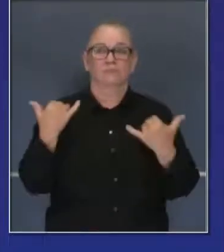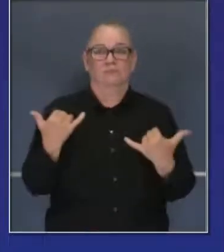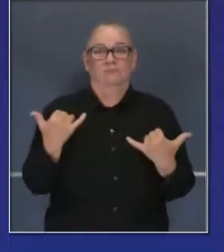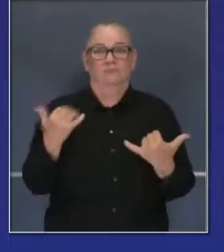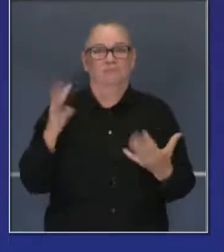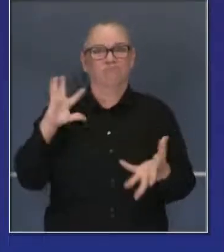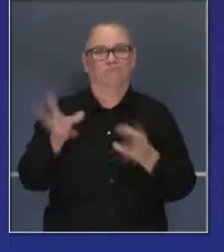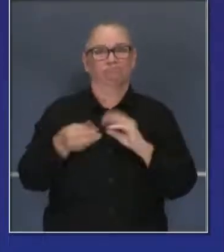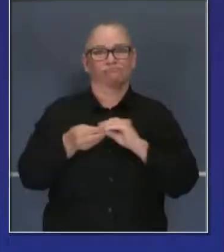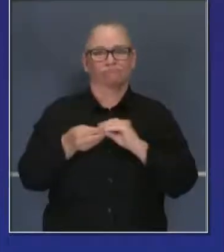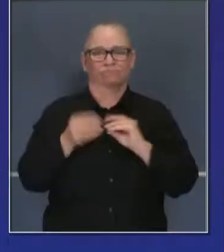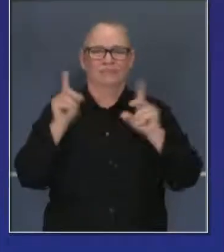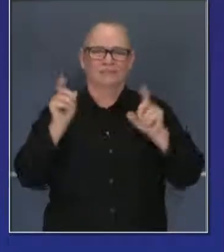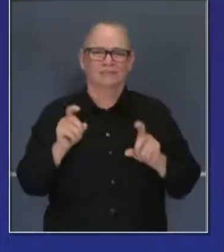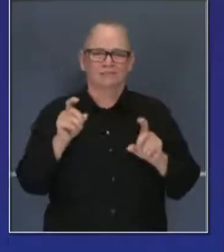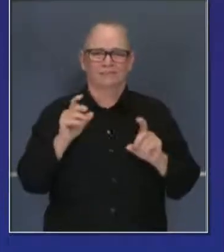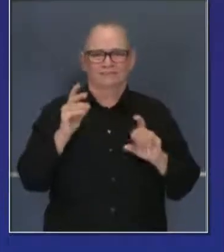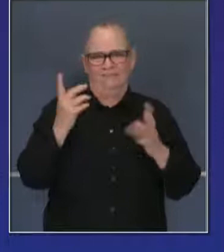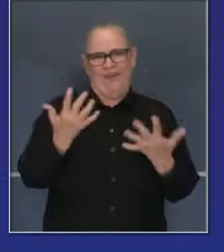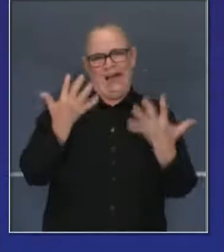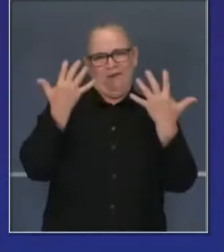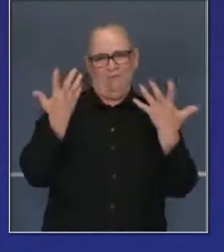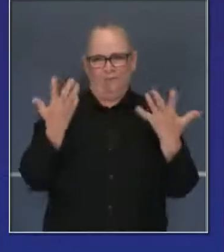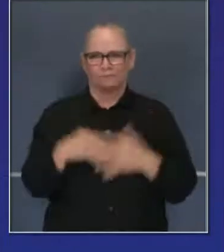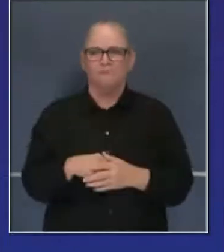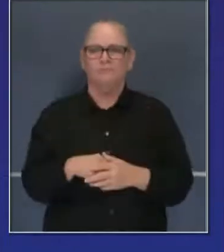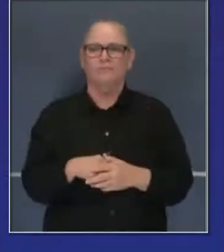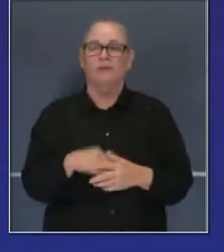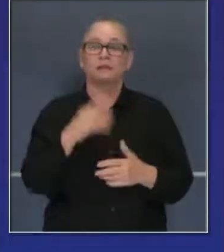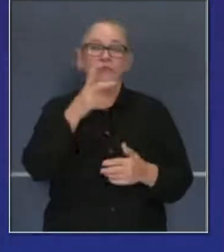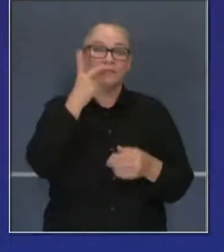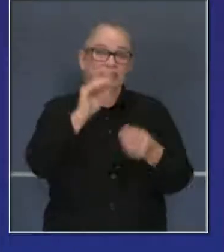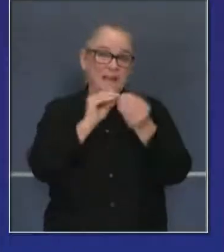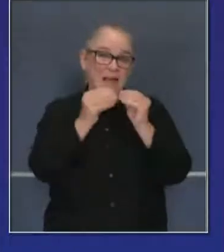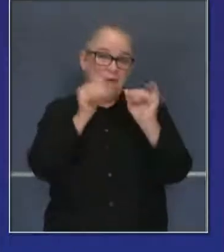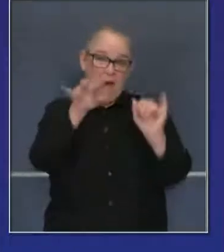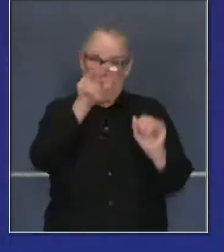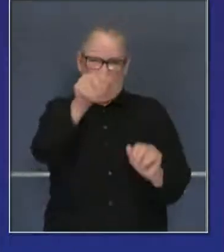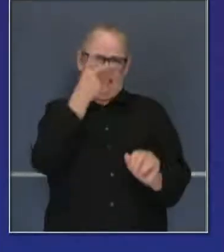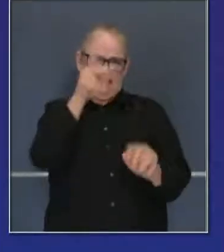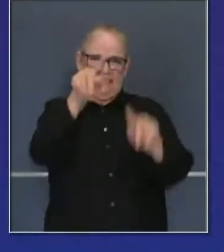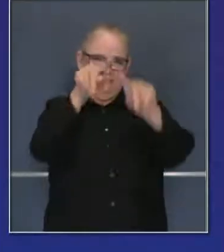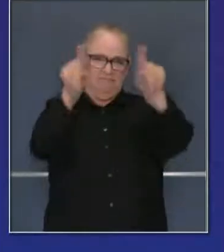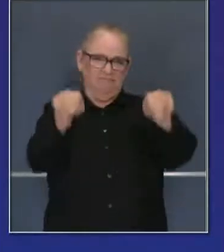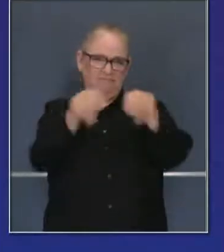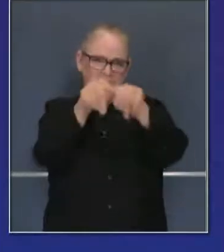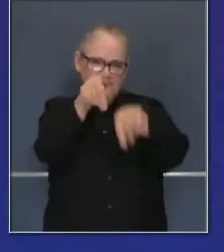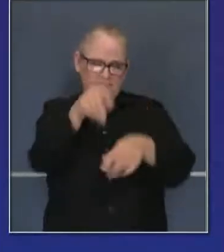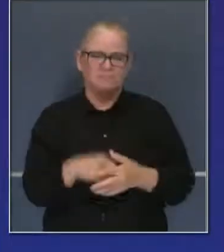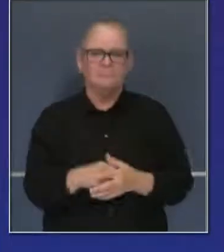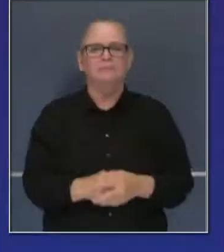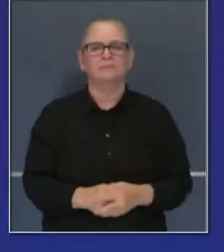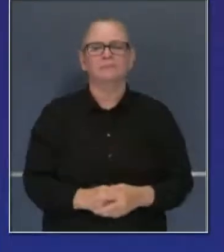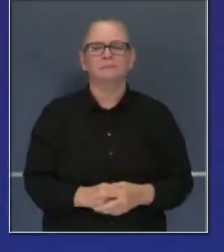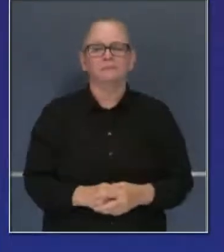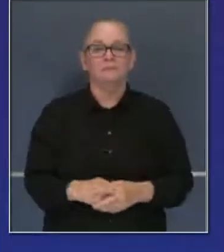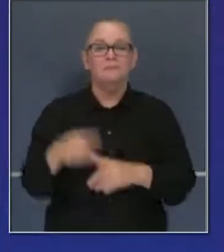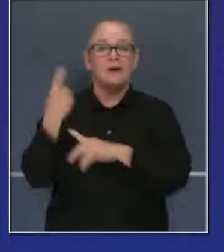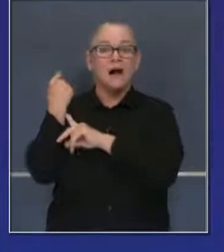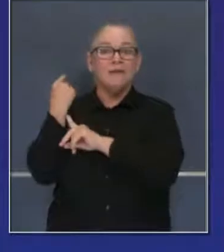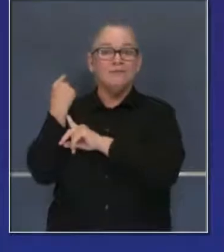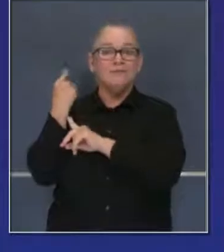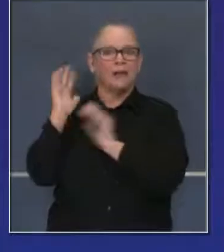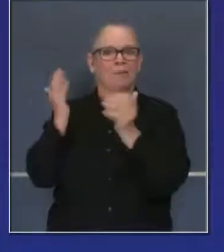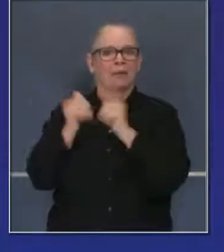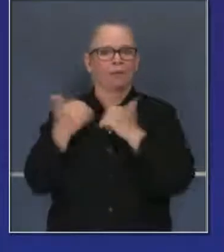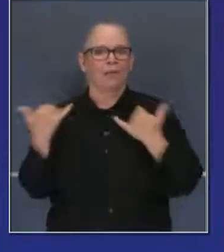in more, I think, easily absorbable terms. Last year, this time, this date, we